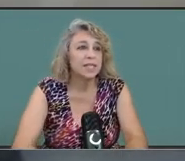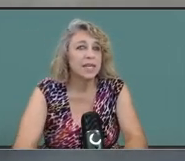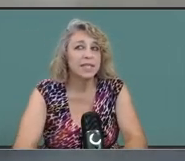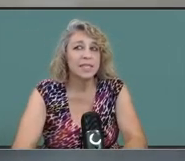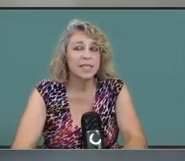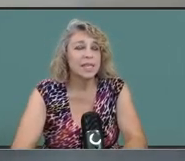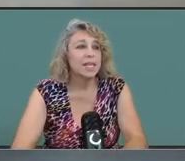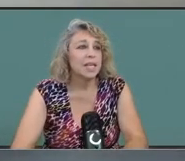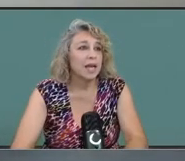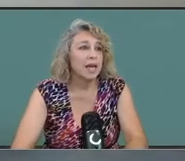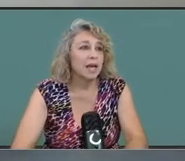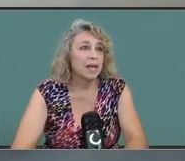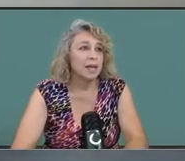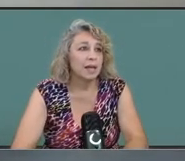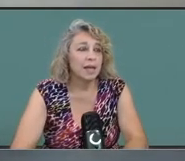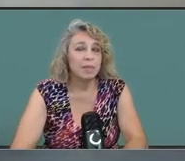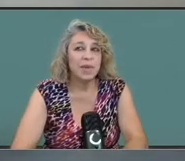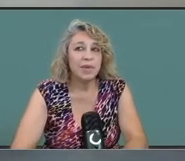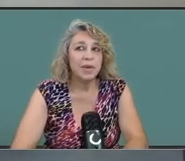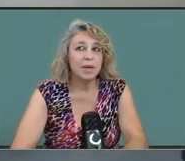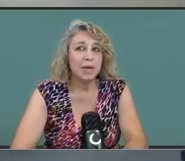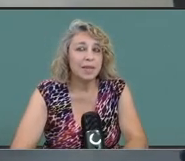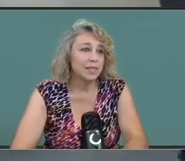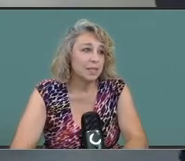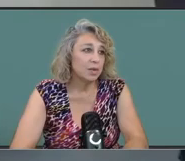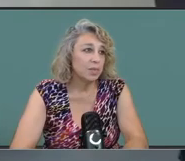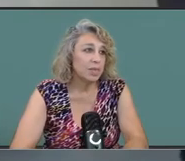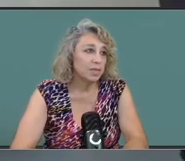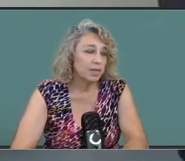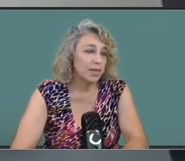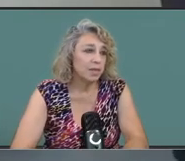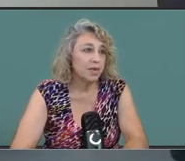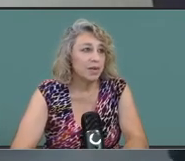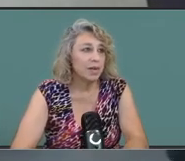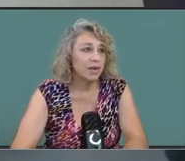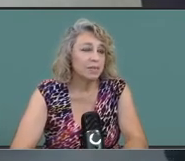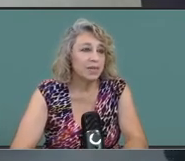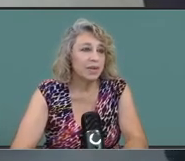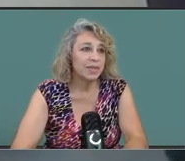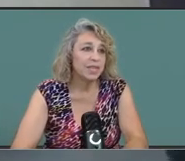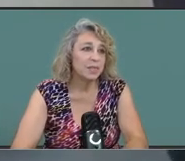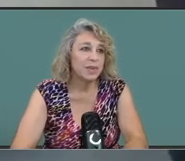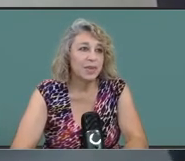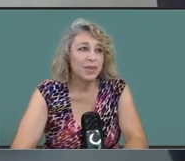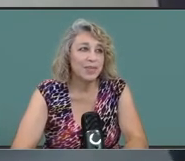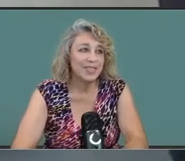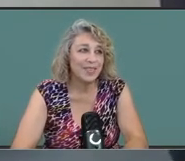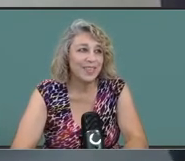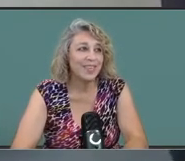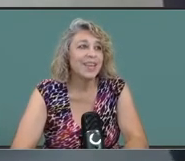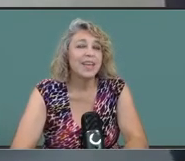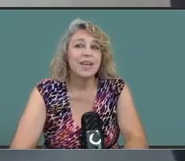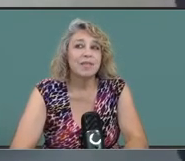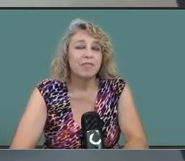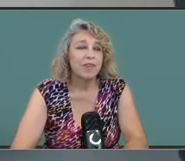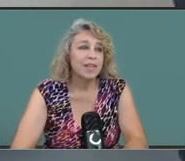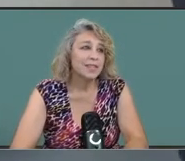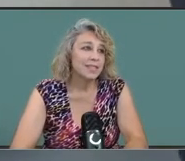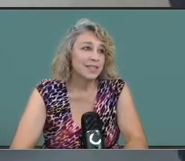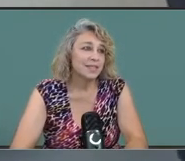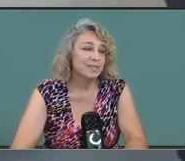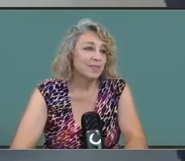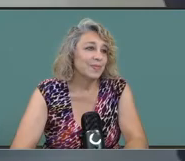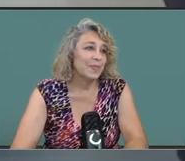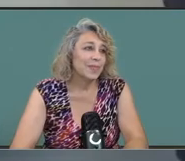United States, Manuel Andres López Obrador, I'm sorry, Andres Manuel López Obrador,